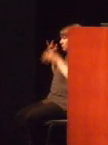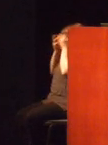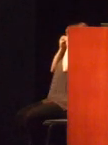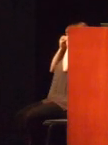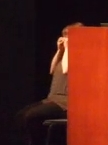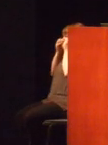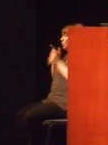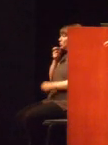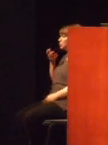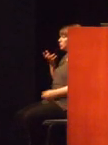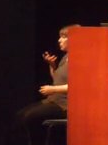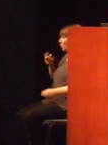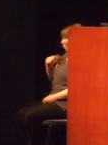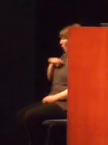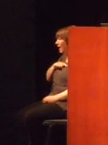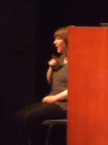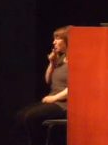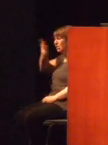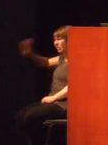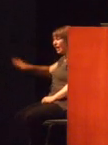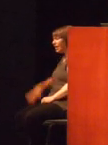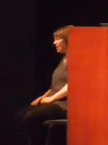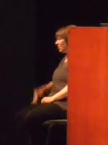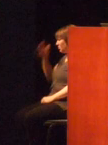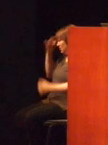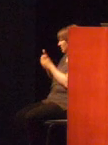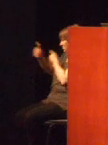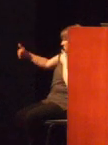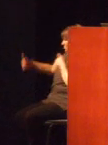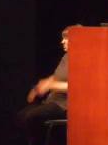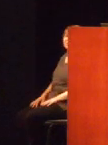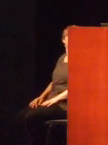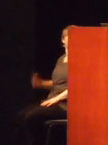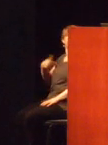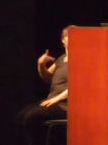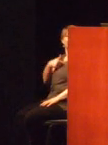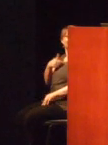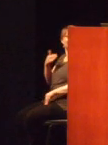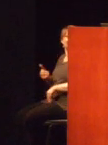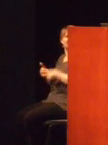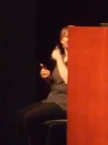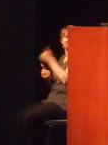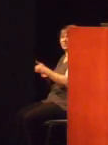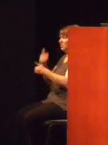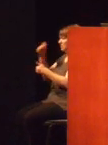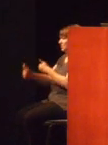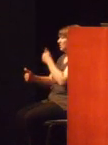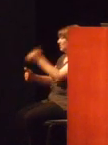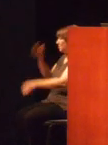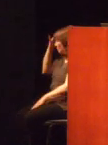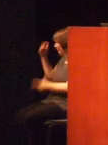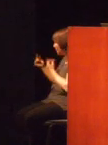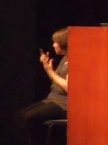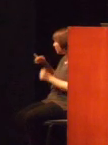we? Who's they? When did it become us versus them? And we have been making so much good progress. Why are you doing this, you know? And